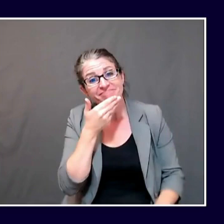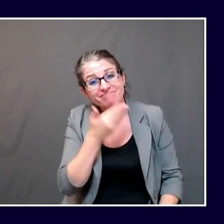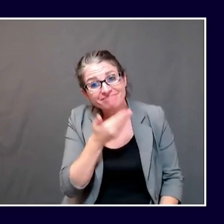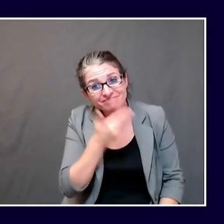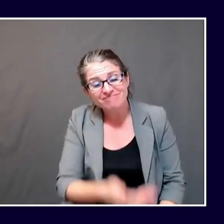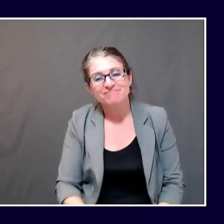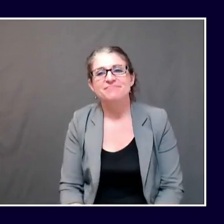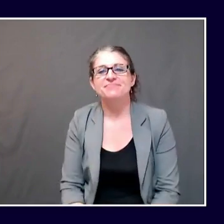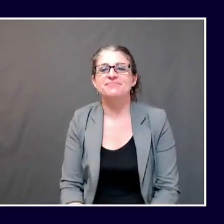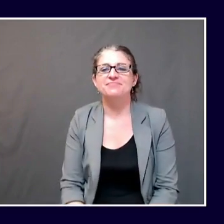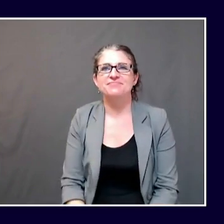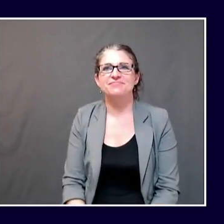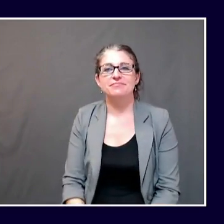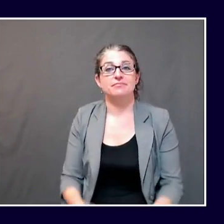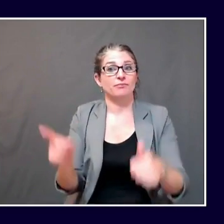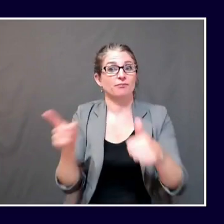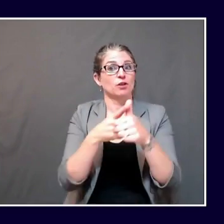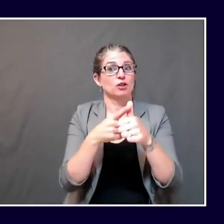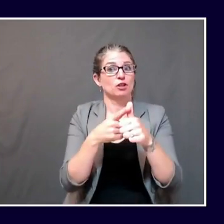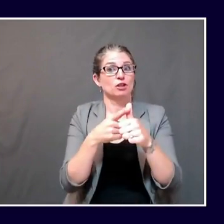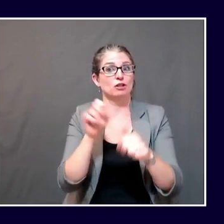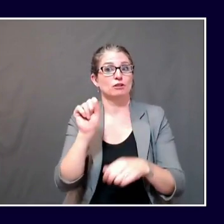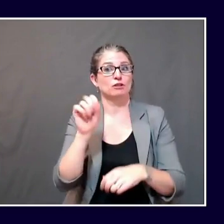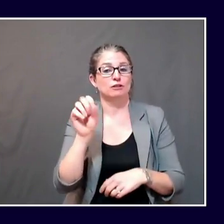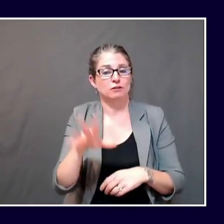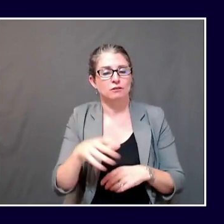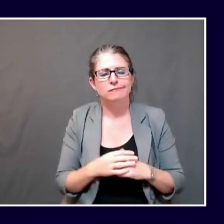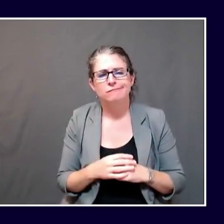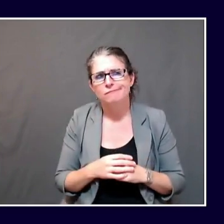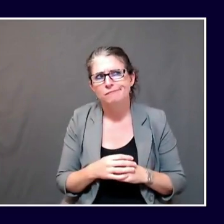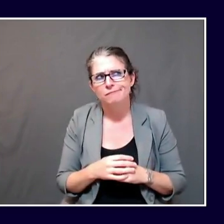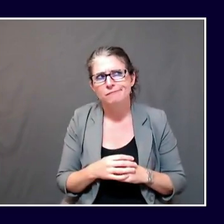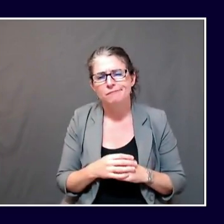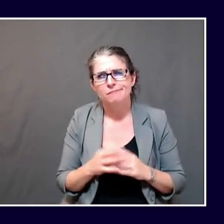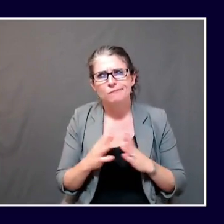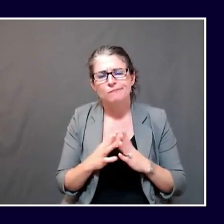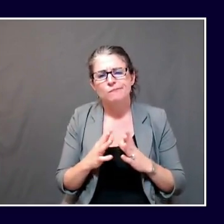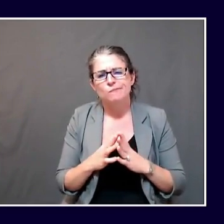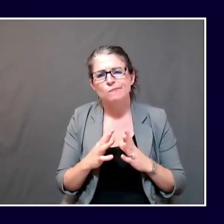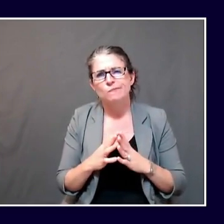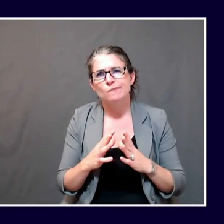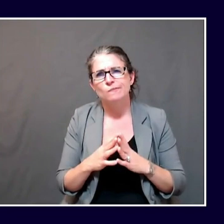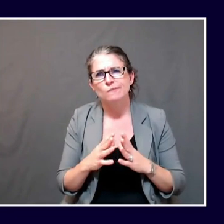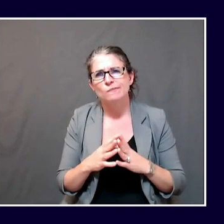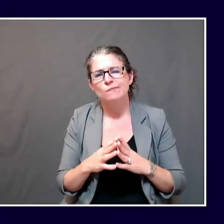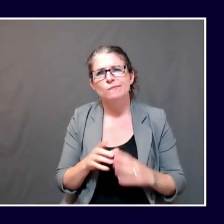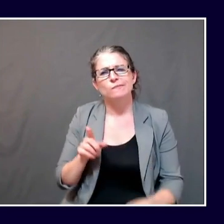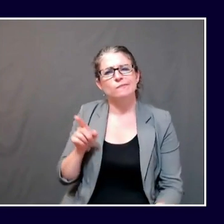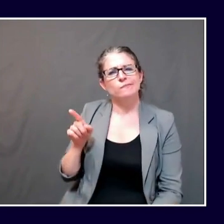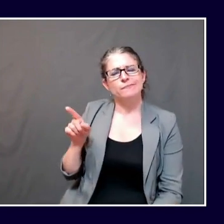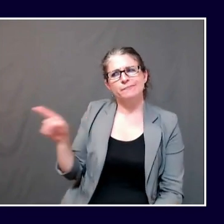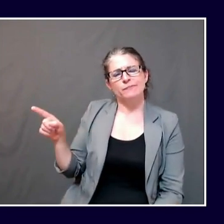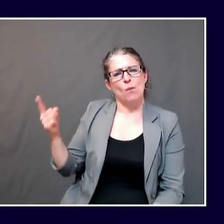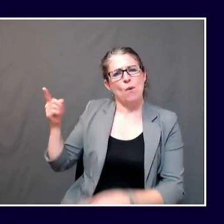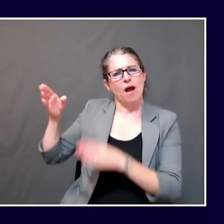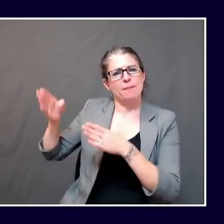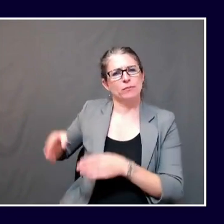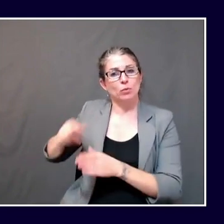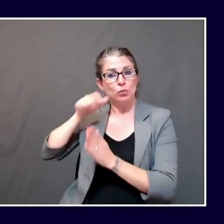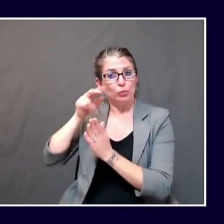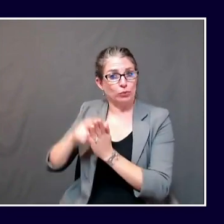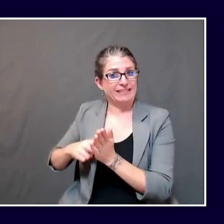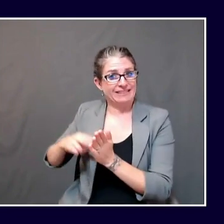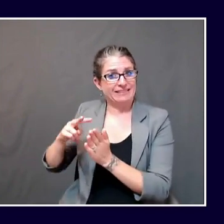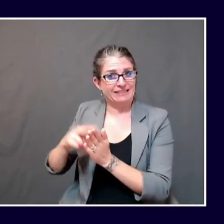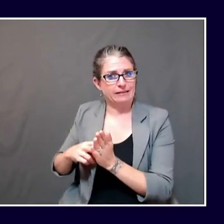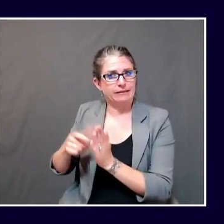My first question is about a tip we got from a reader today that there may be 3